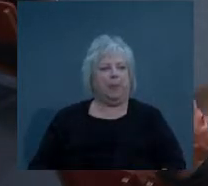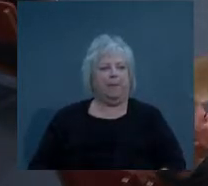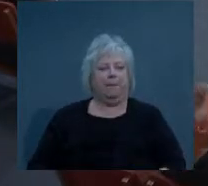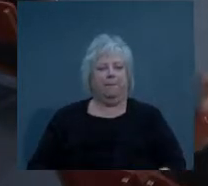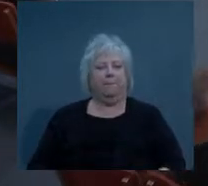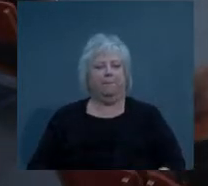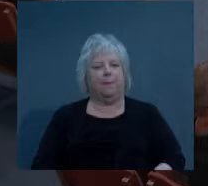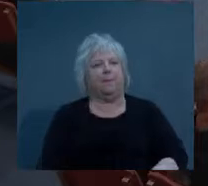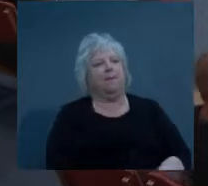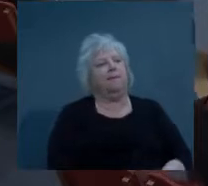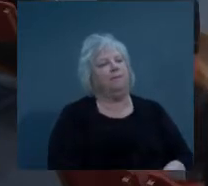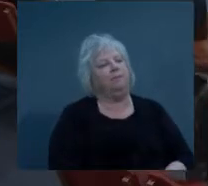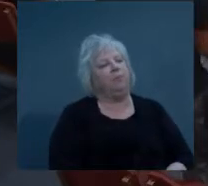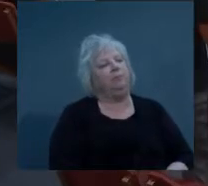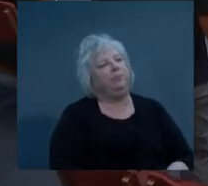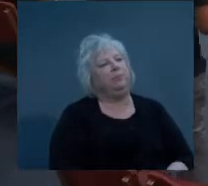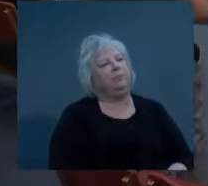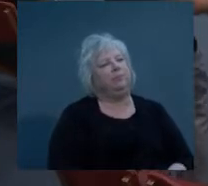that,